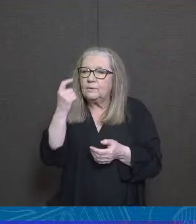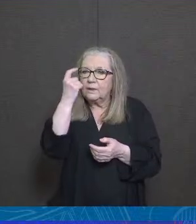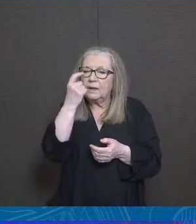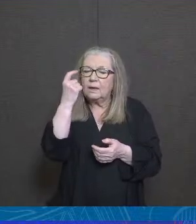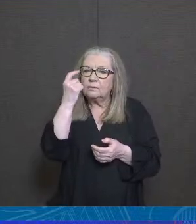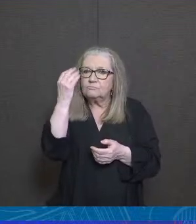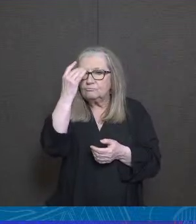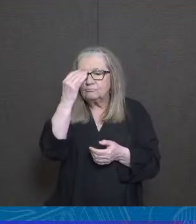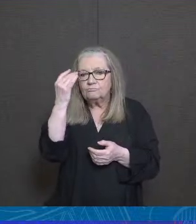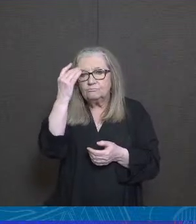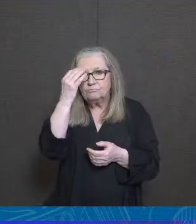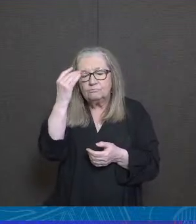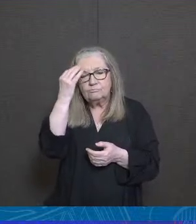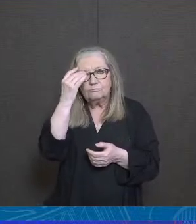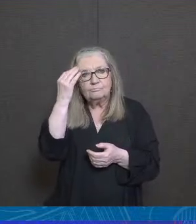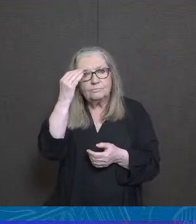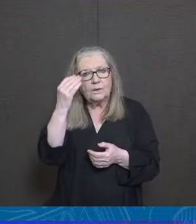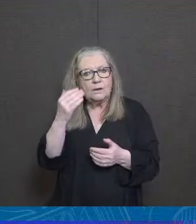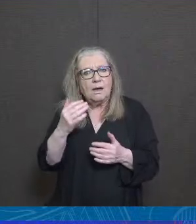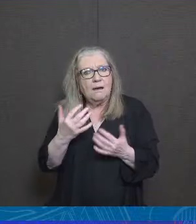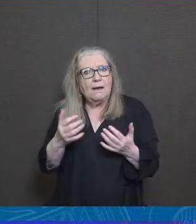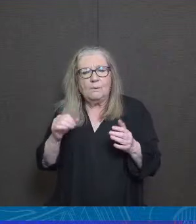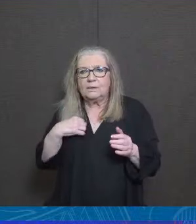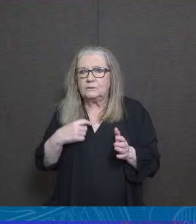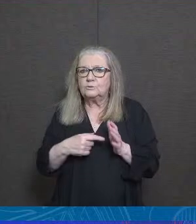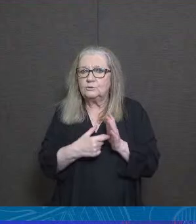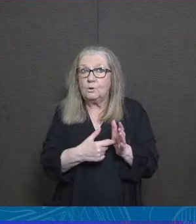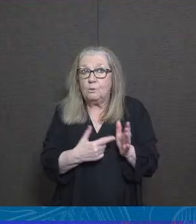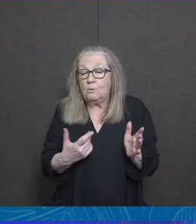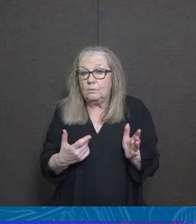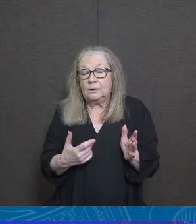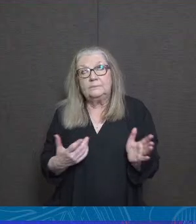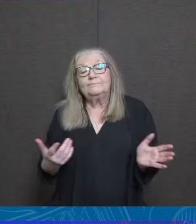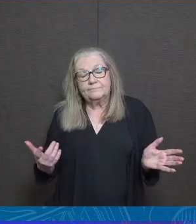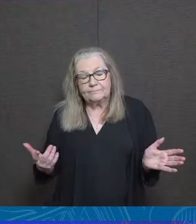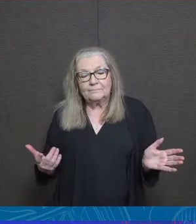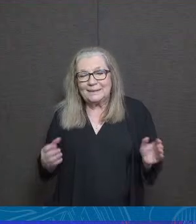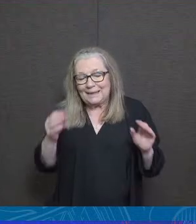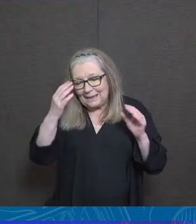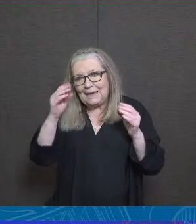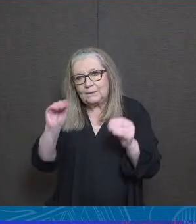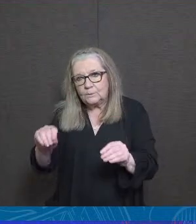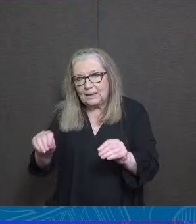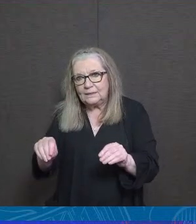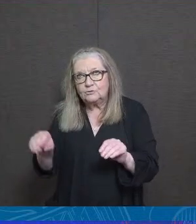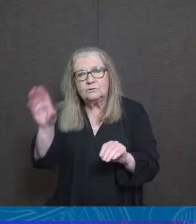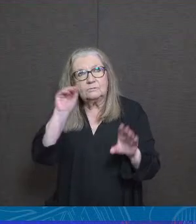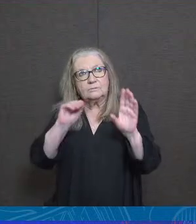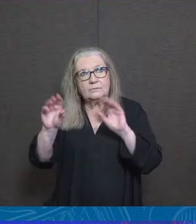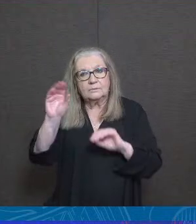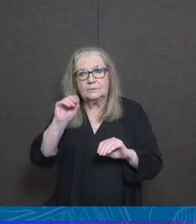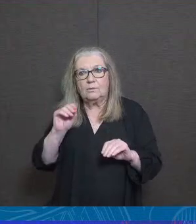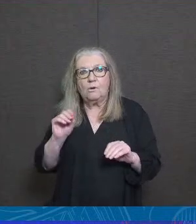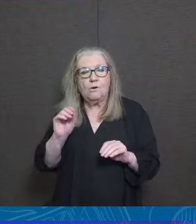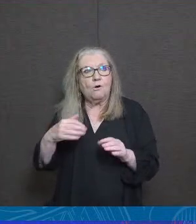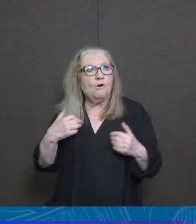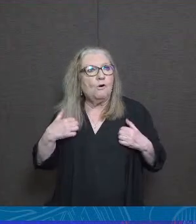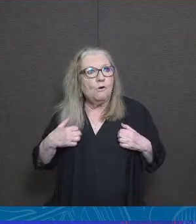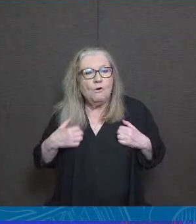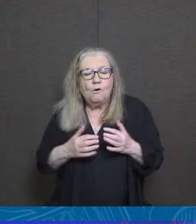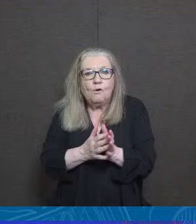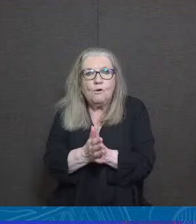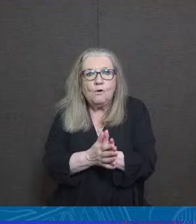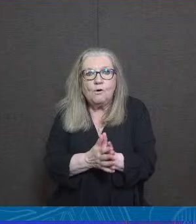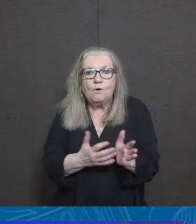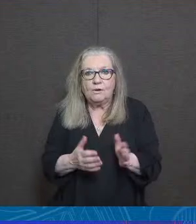actually show them that they can benefit? A lot is about education, incentives, I don't know, any kind, but I'm sure all of you can think about